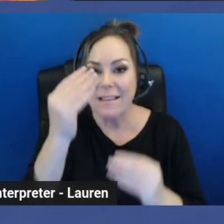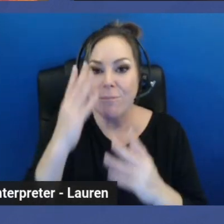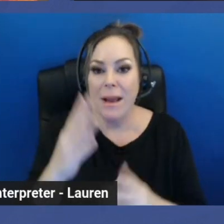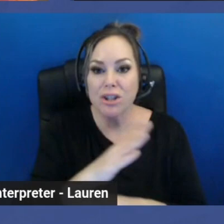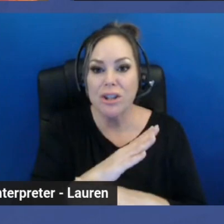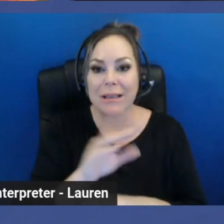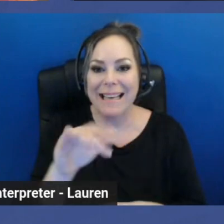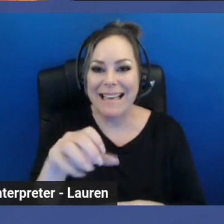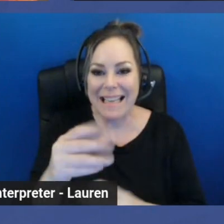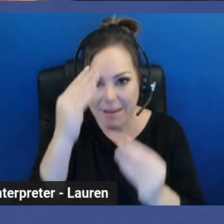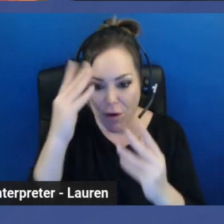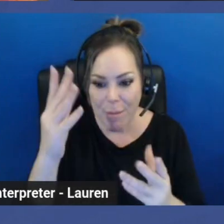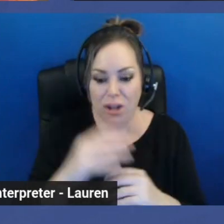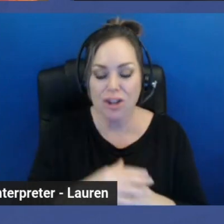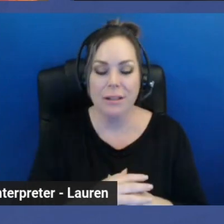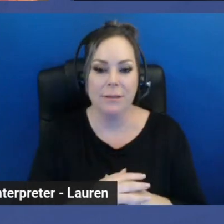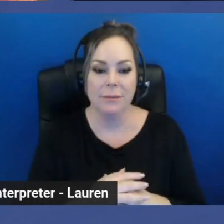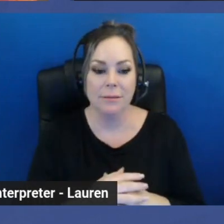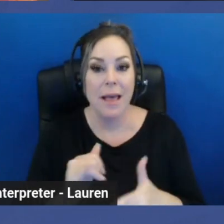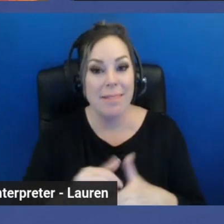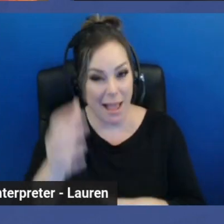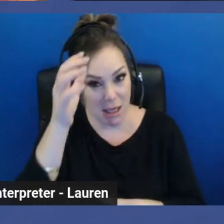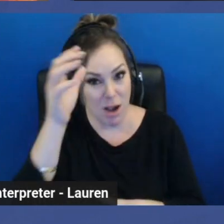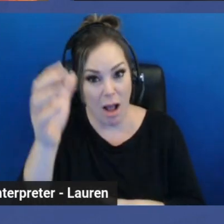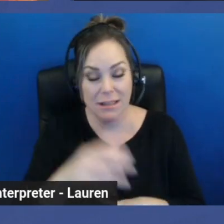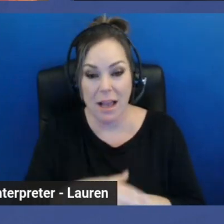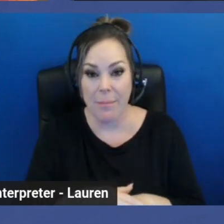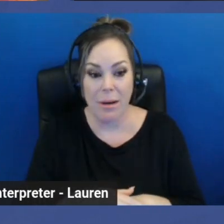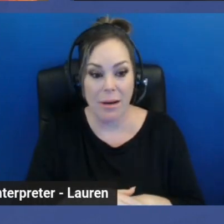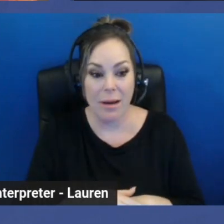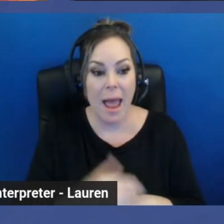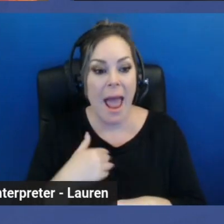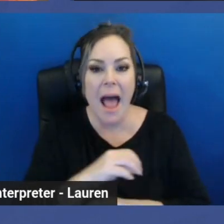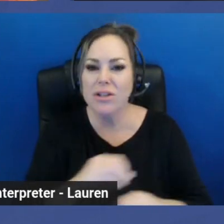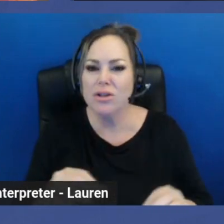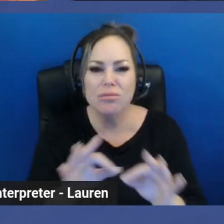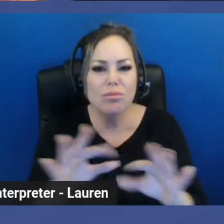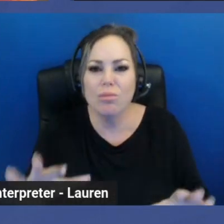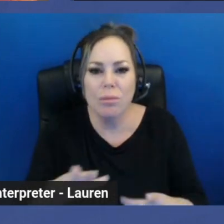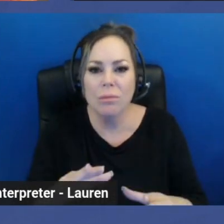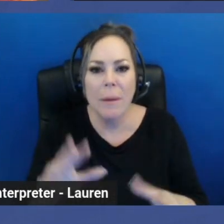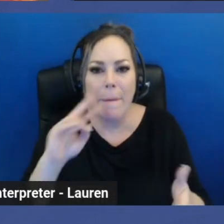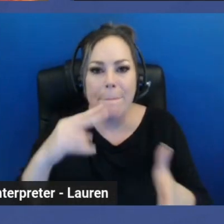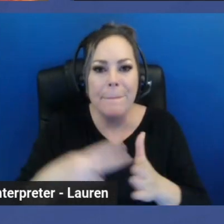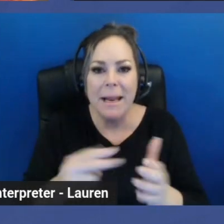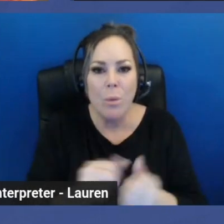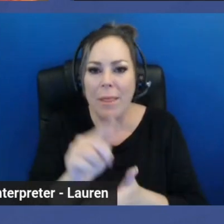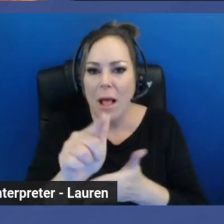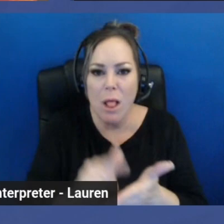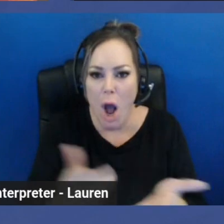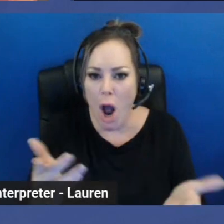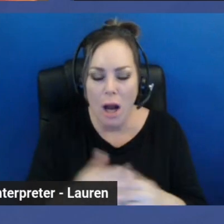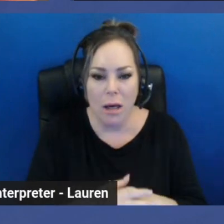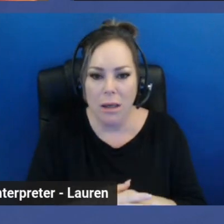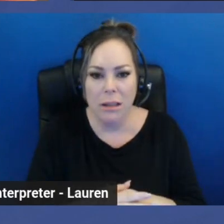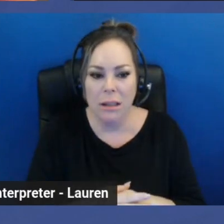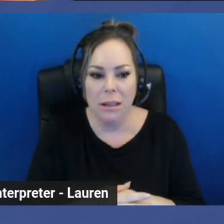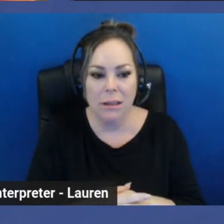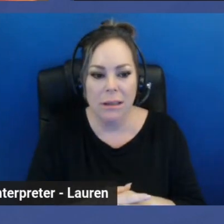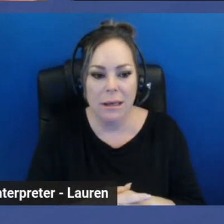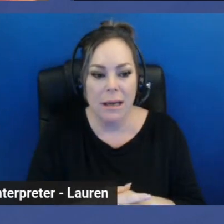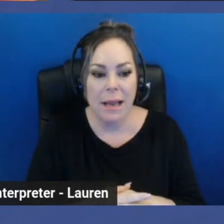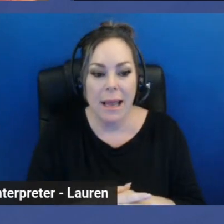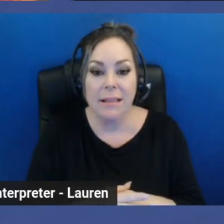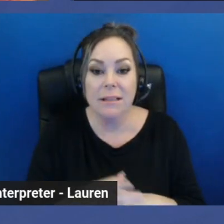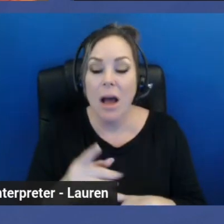disinformation. That's a concept that has no recognizable meaning in the law. Misinformation is just what the other side